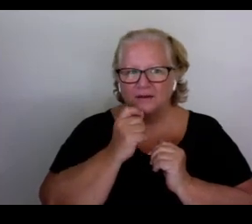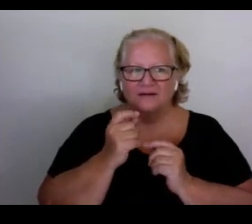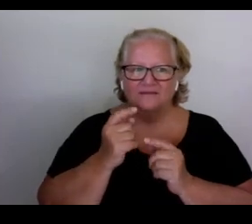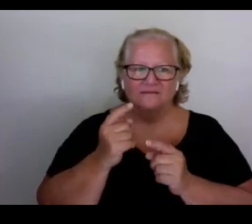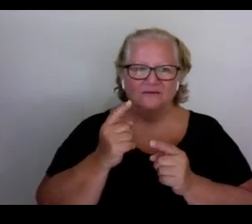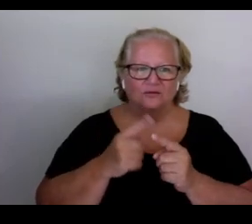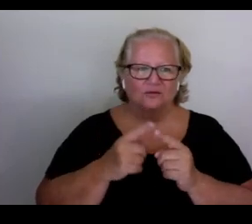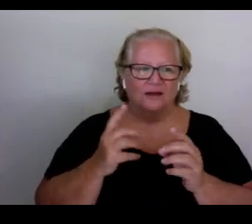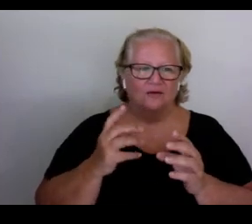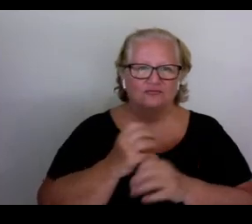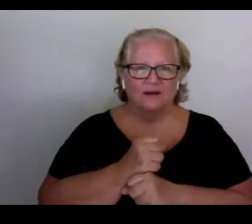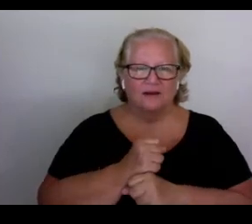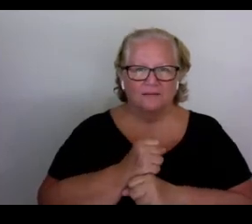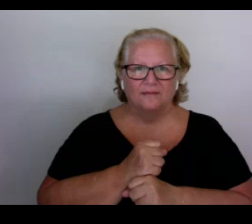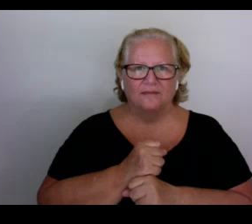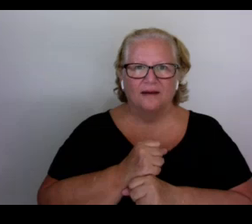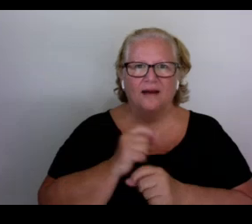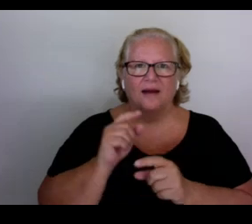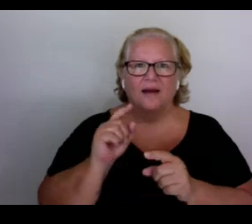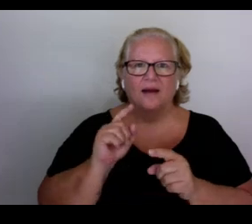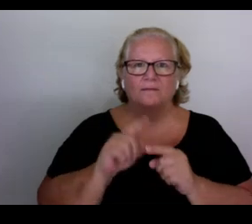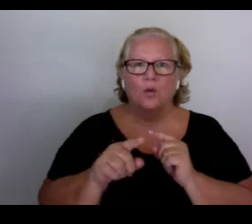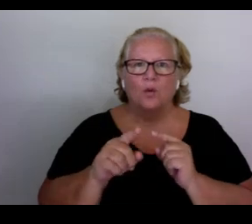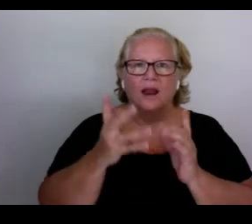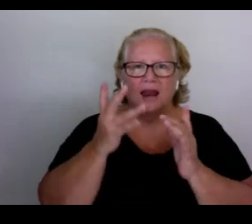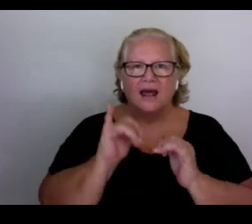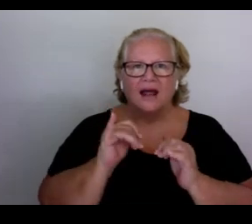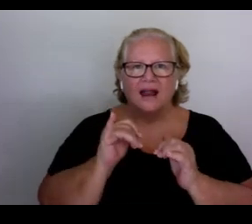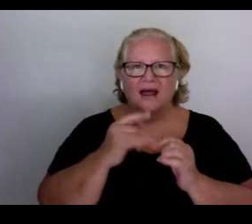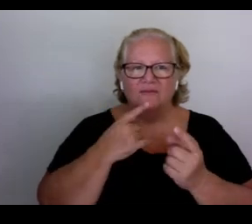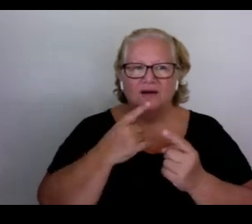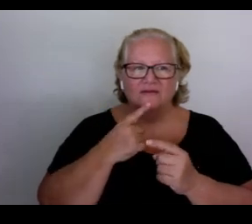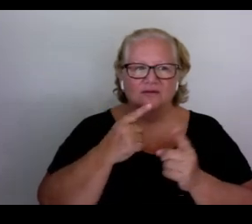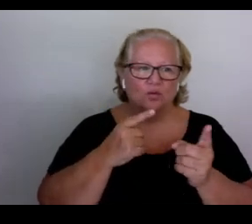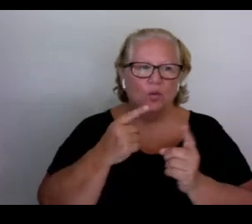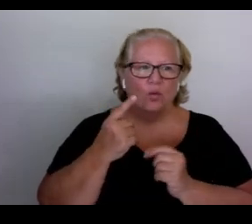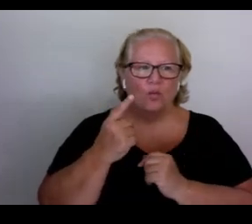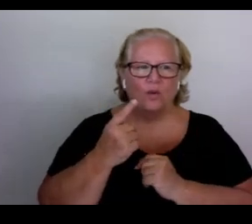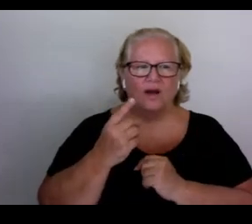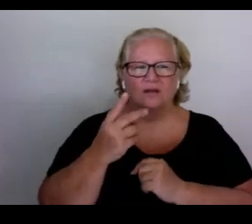up here. So our main legal information and referral line is 1300